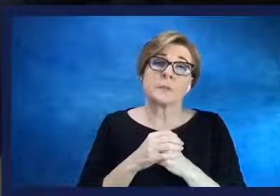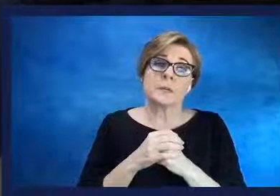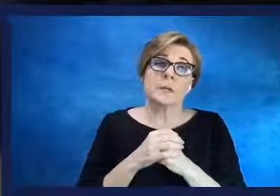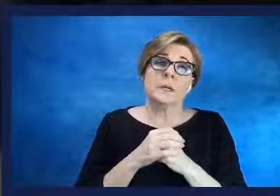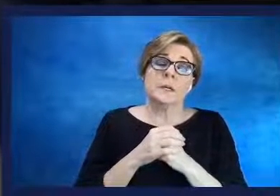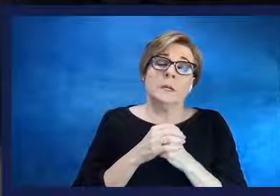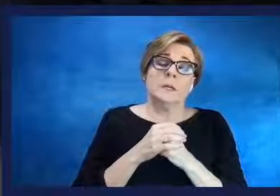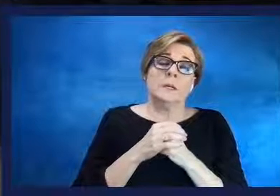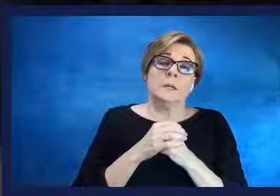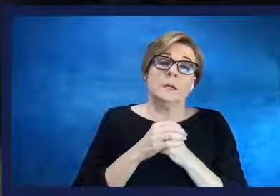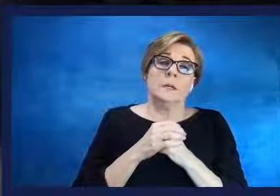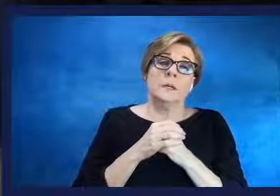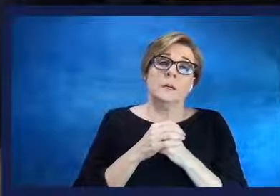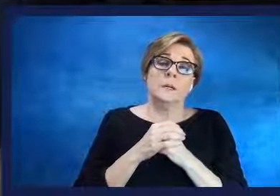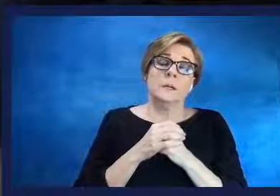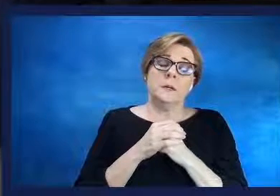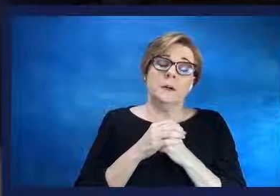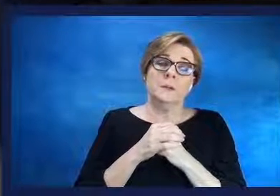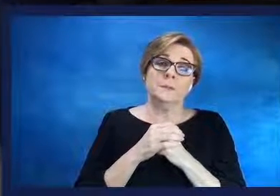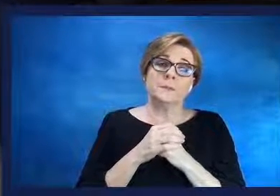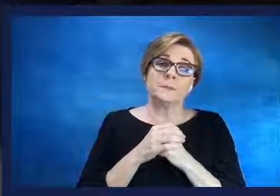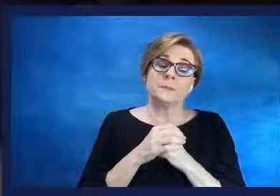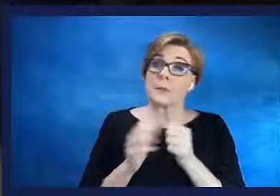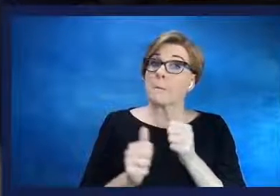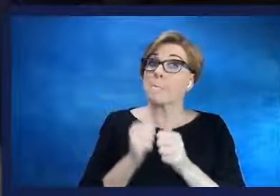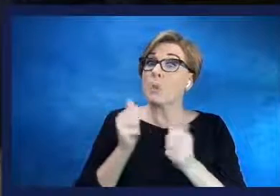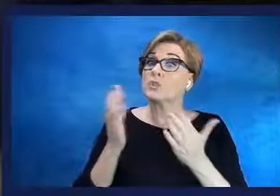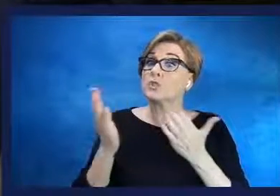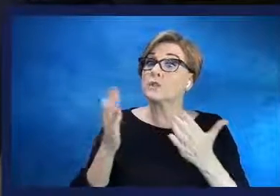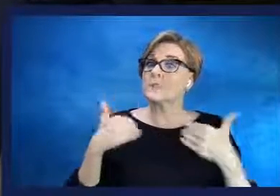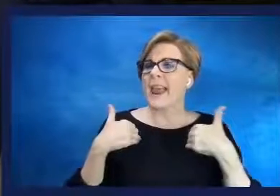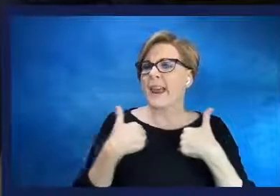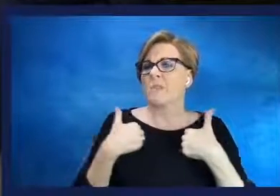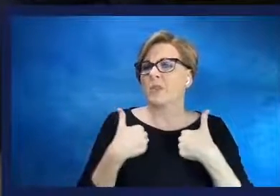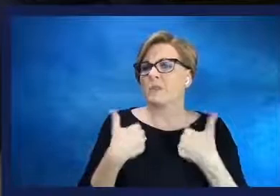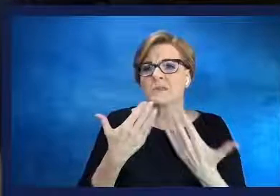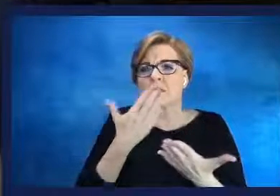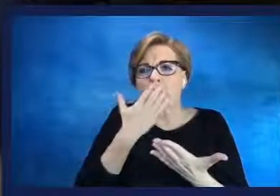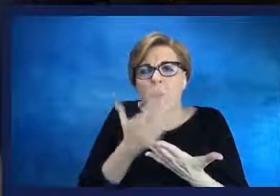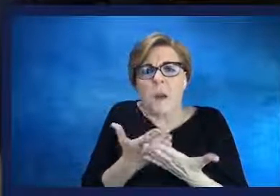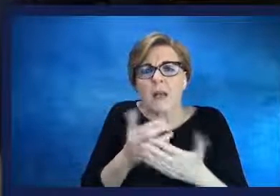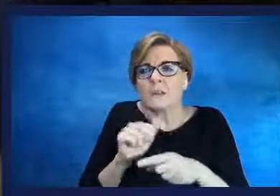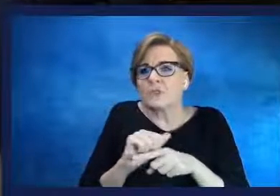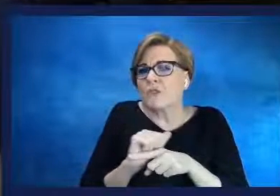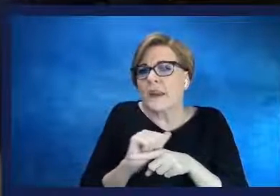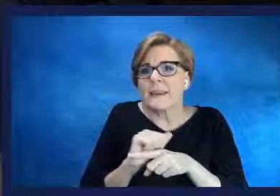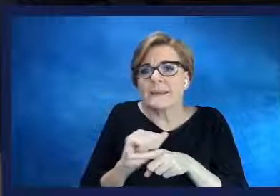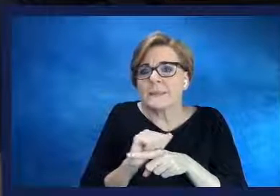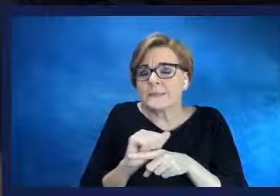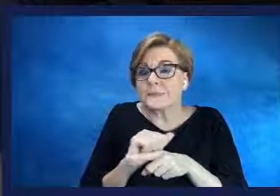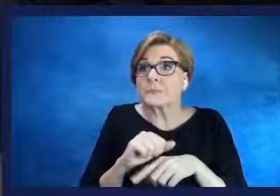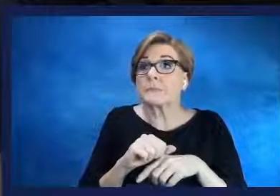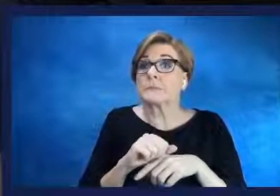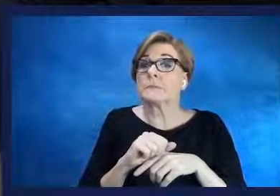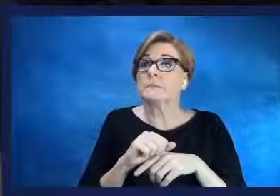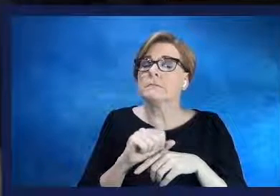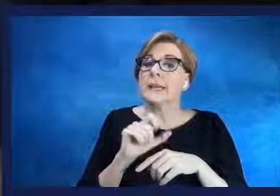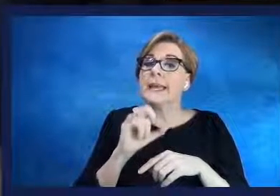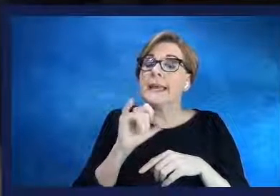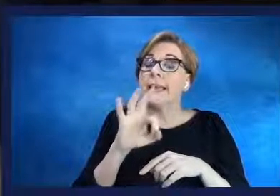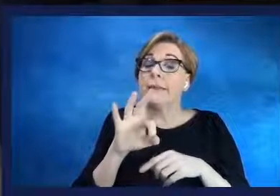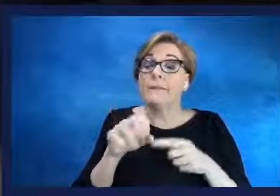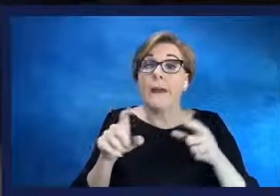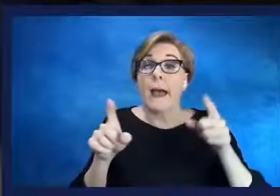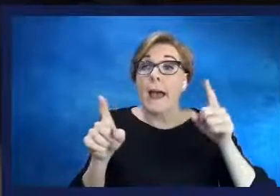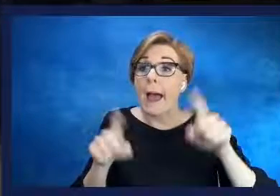Now, most service animals are very, very well trained. But if there were a situation where one